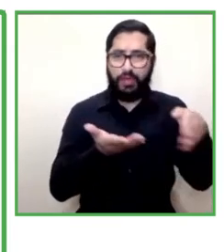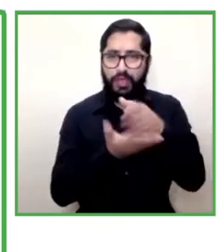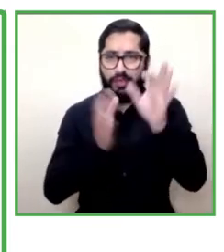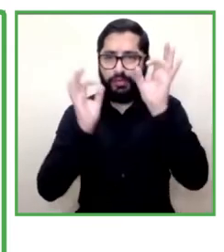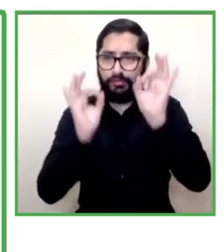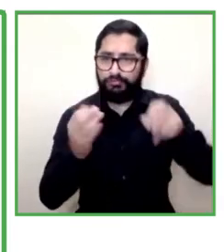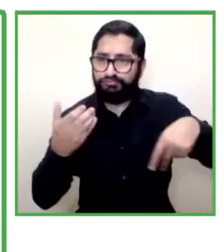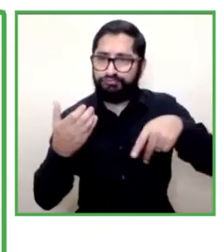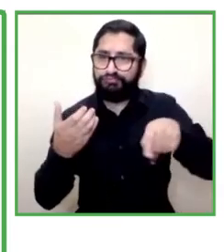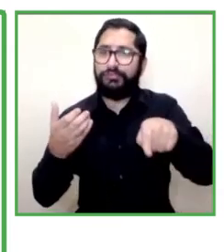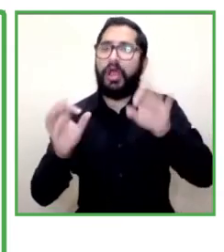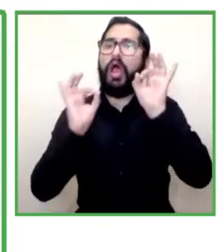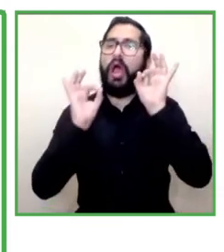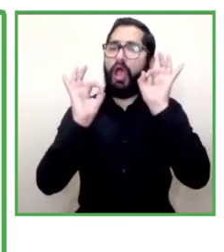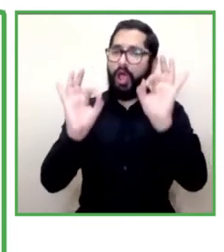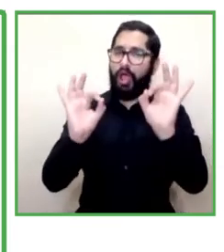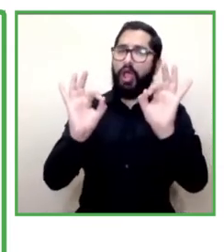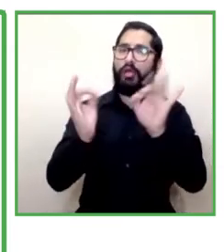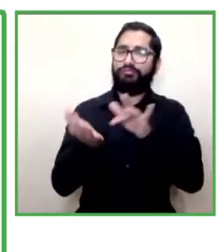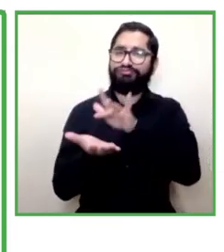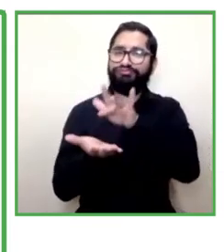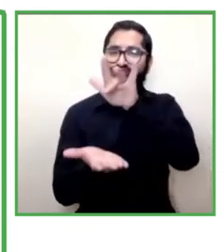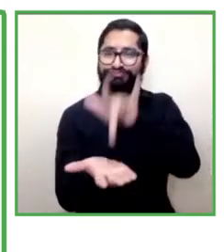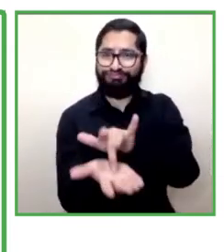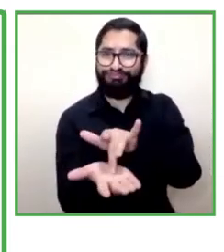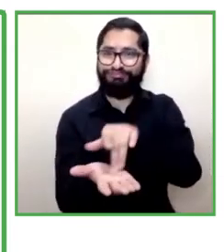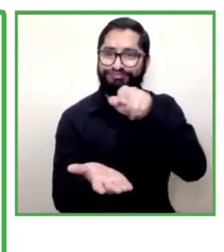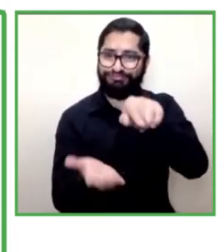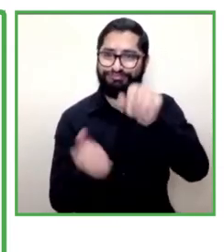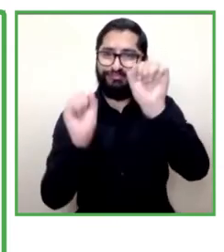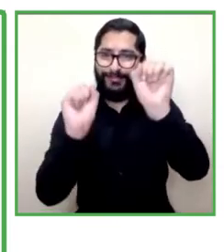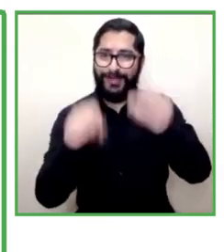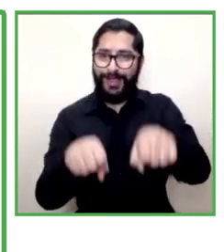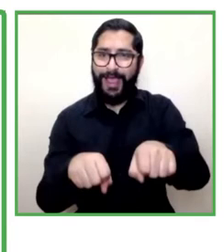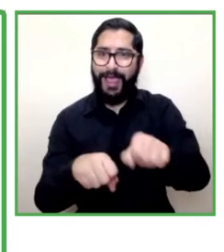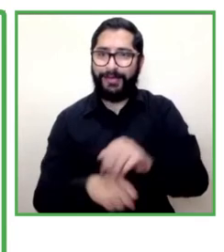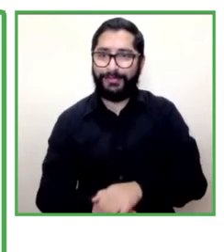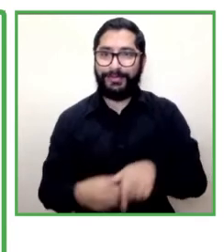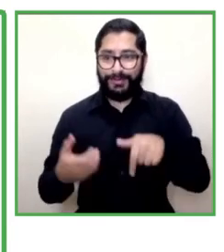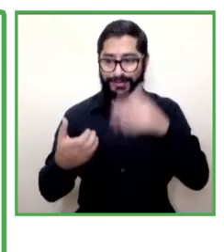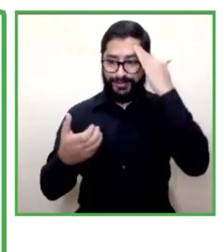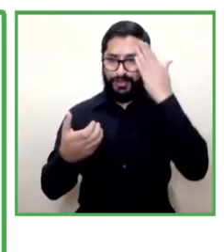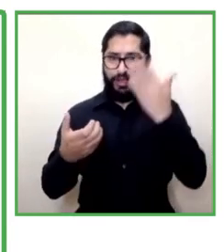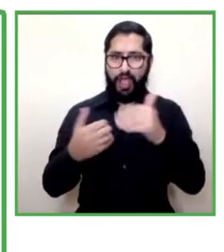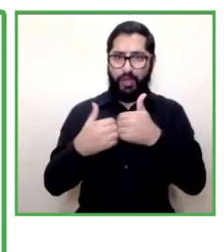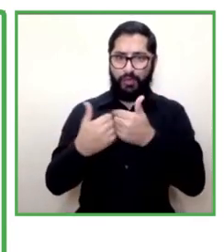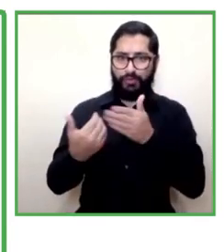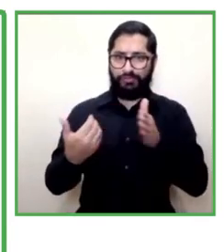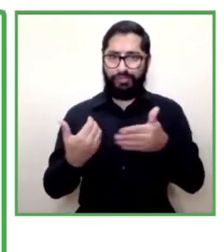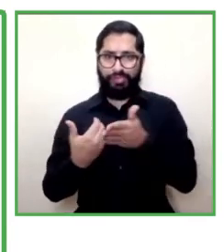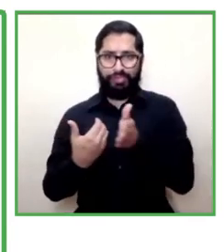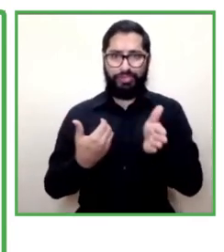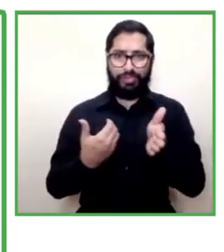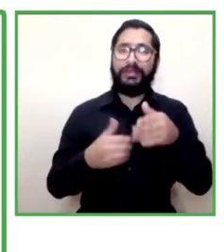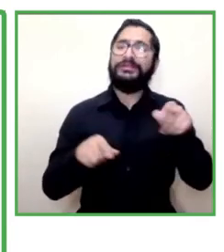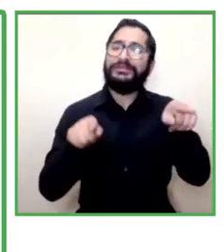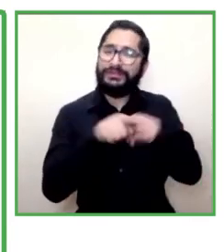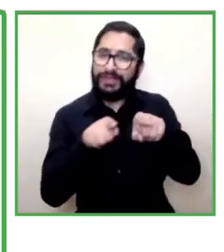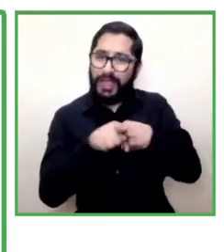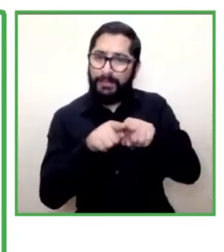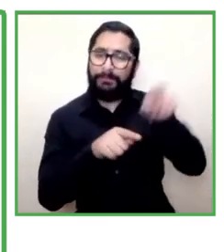destination, turning points, or elevators. In museums, they also get description and story of the art